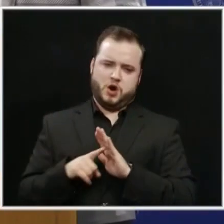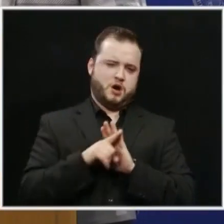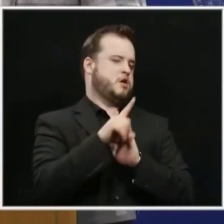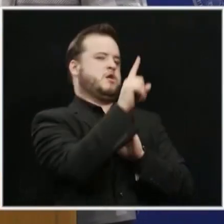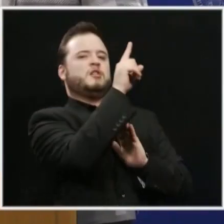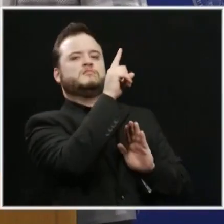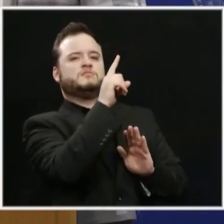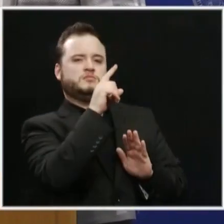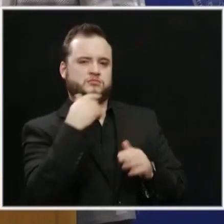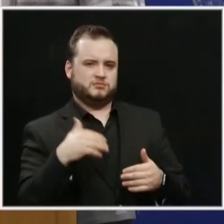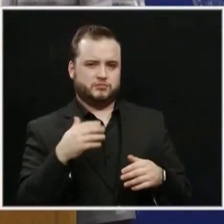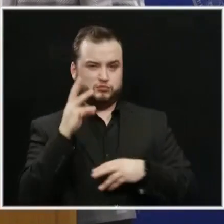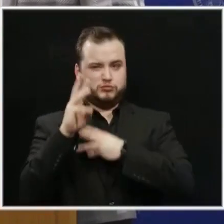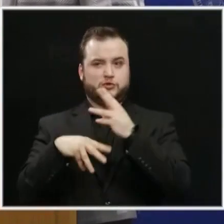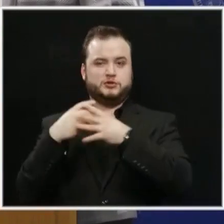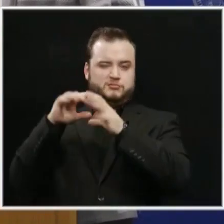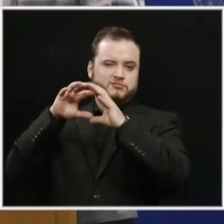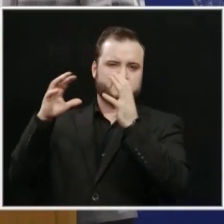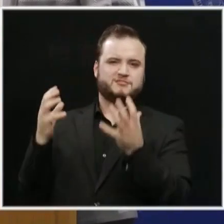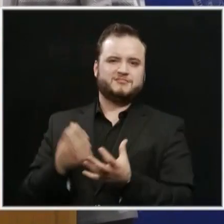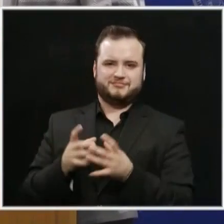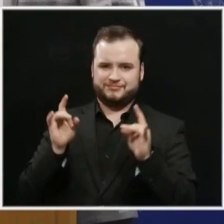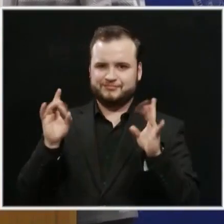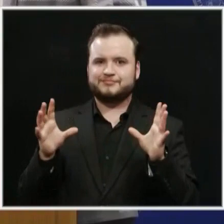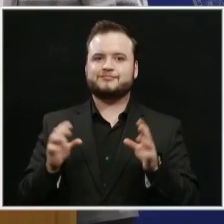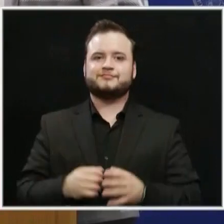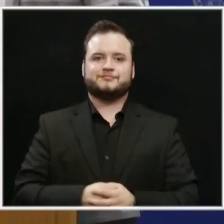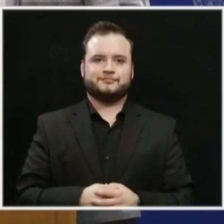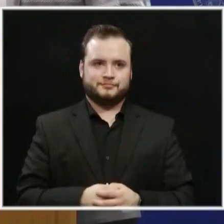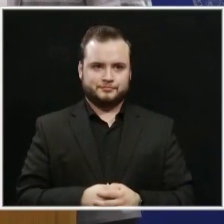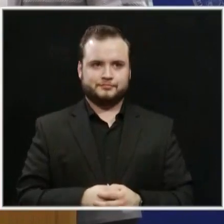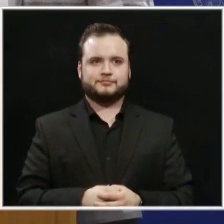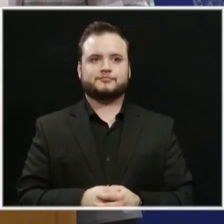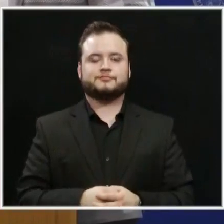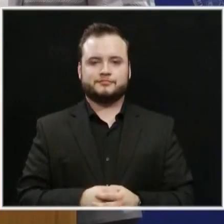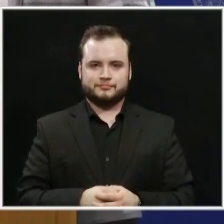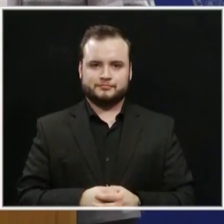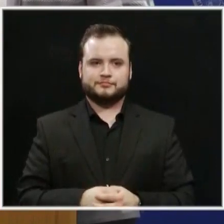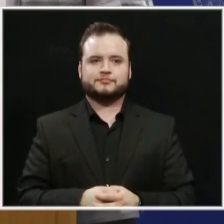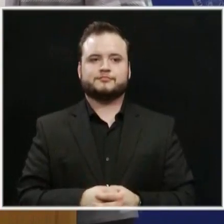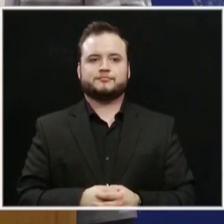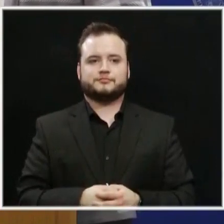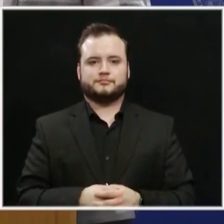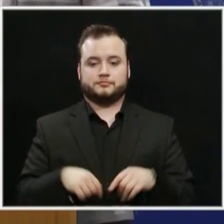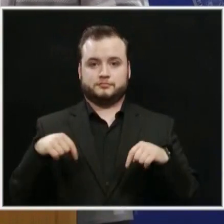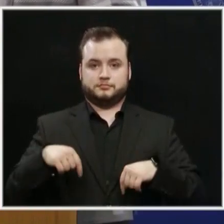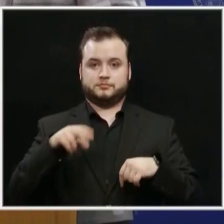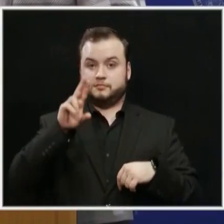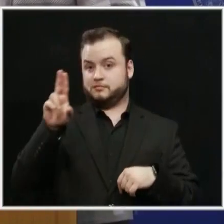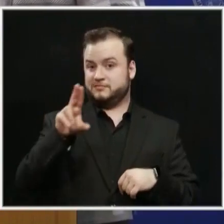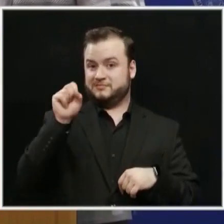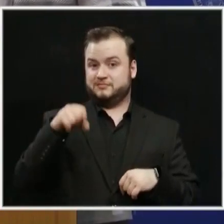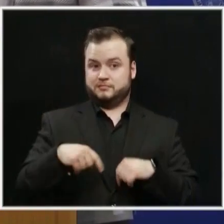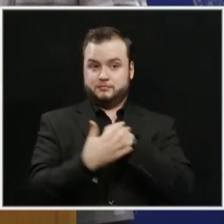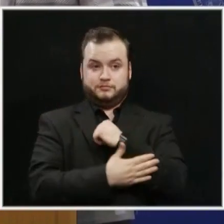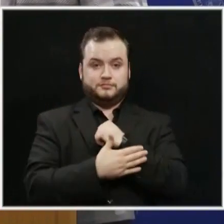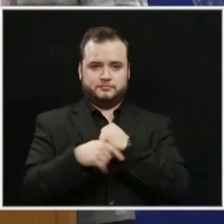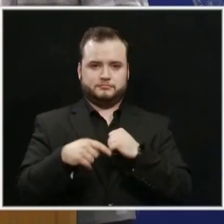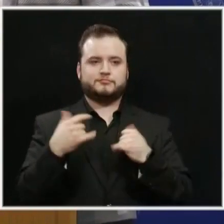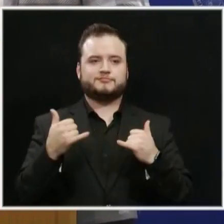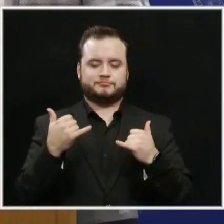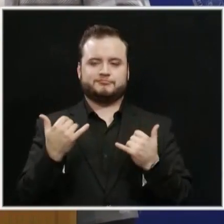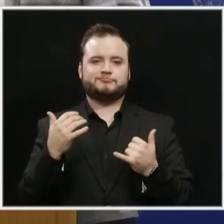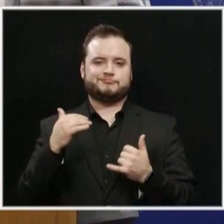with this novel virus. In the United States this morning, we were approaching